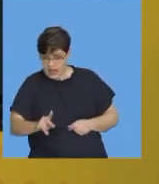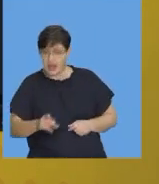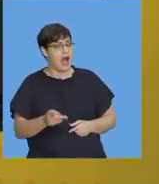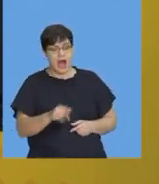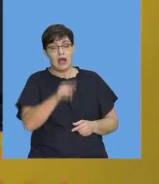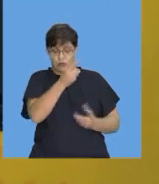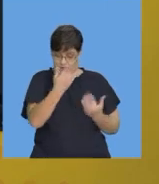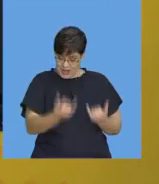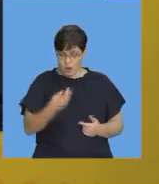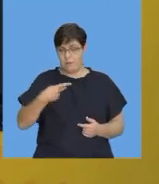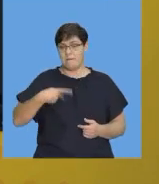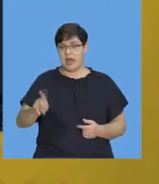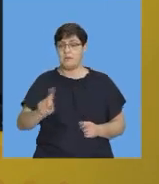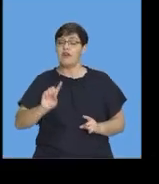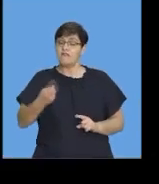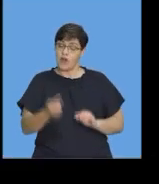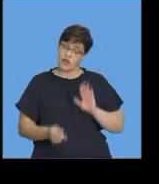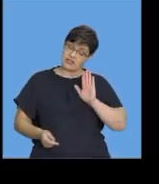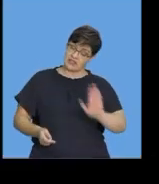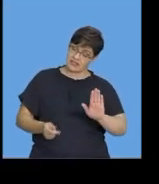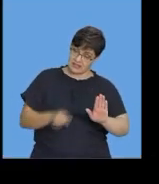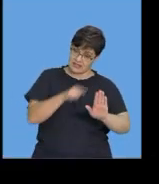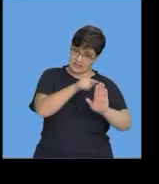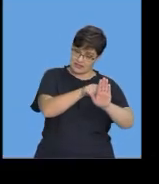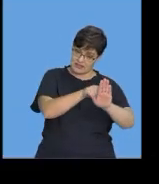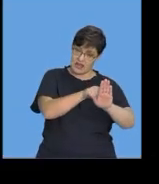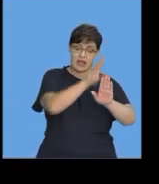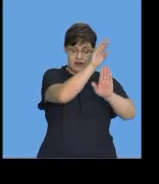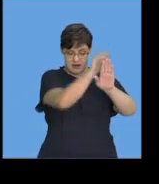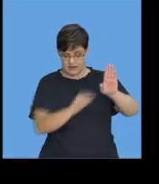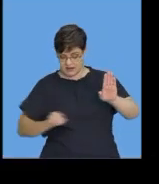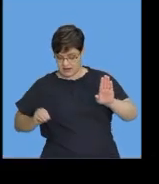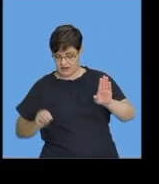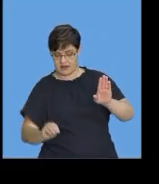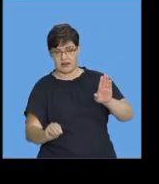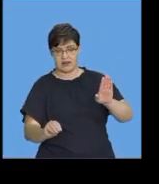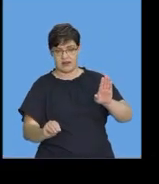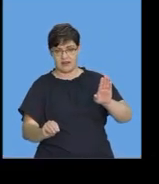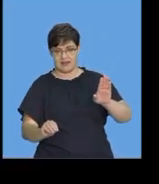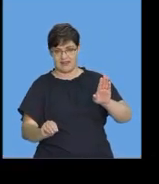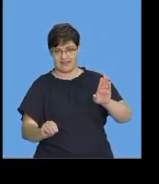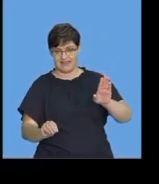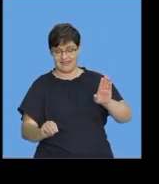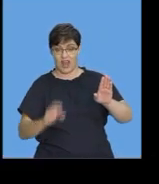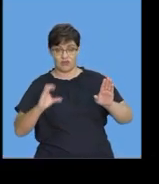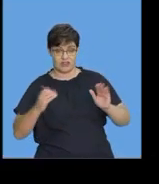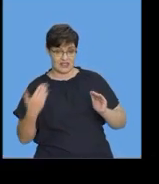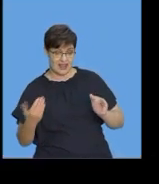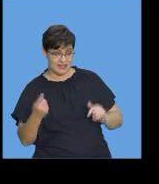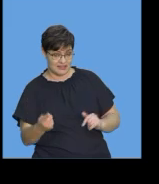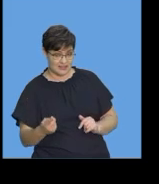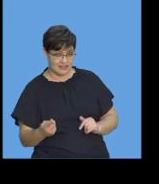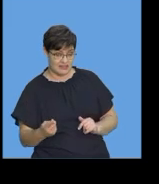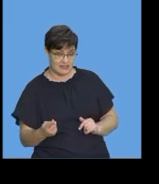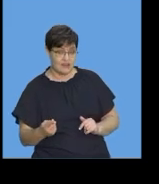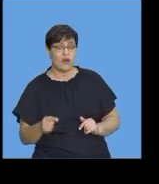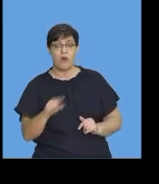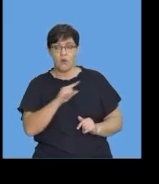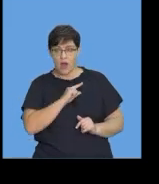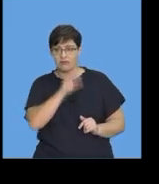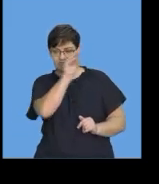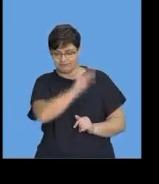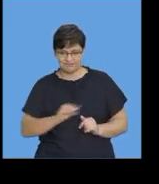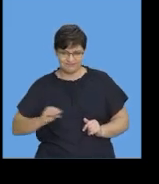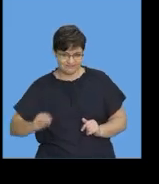here, a payable, but we first put it on the debit side to be brought down on the credit side. Got it? It's your balance brought down, carry